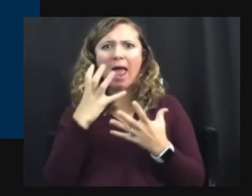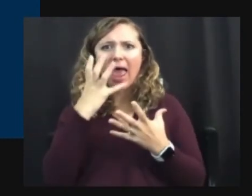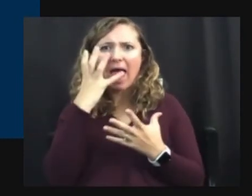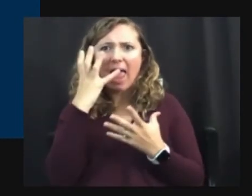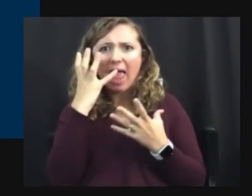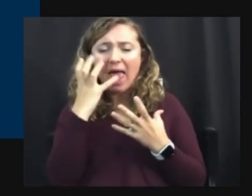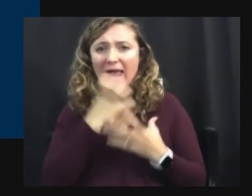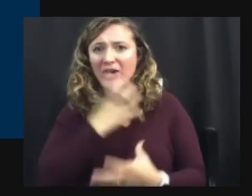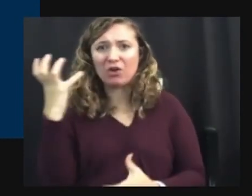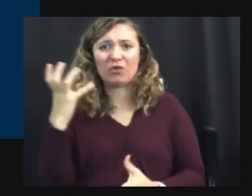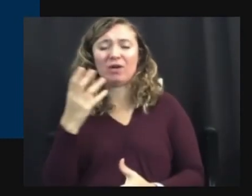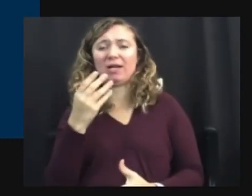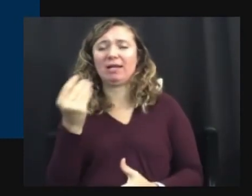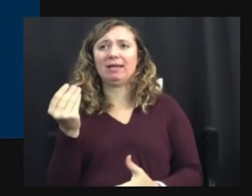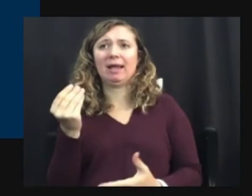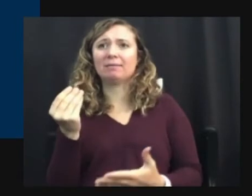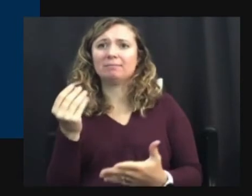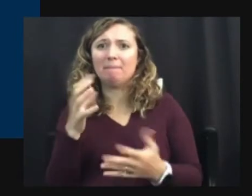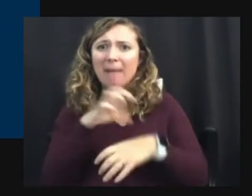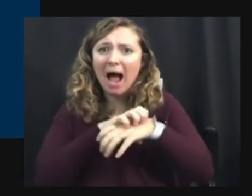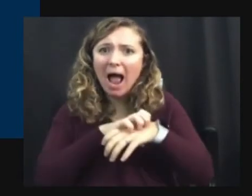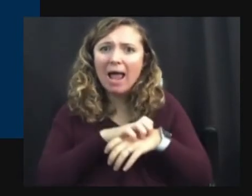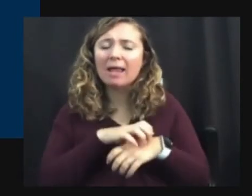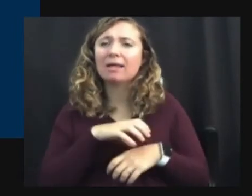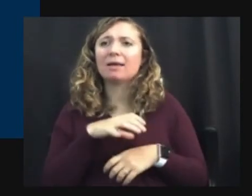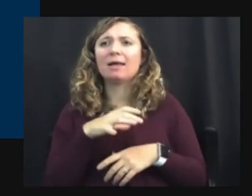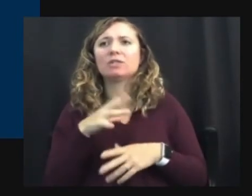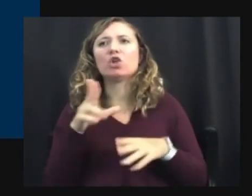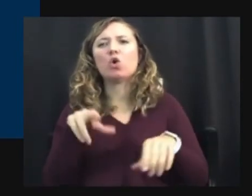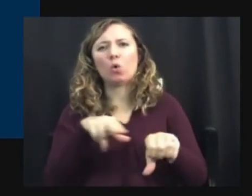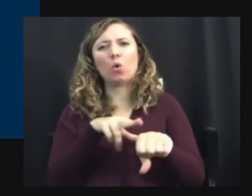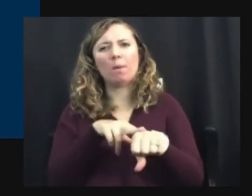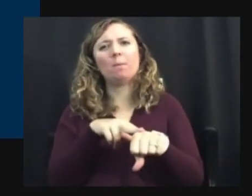all children. It's normal for kids to go through these leaps.